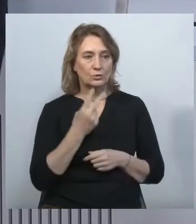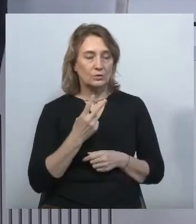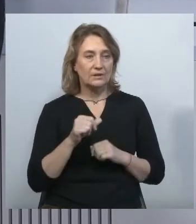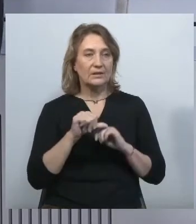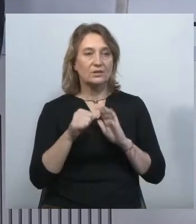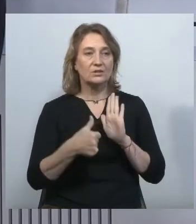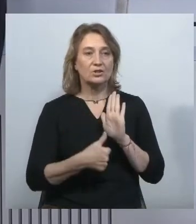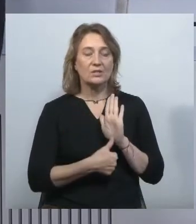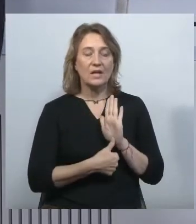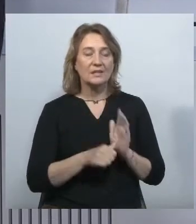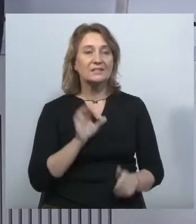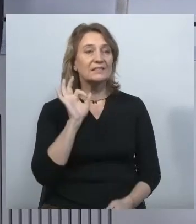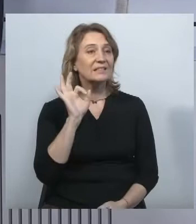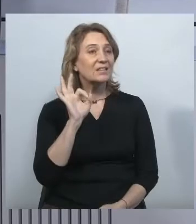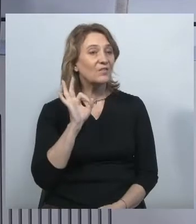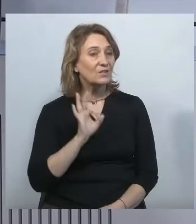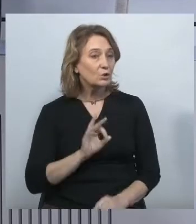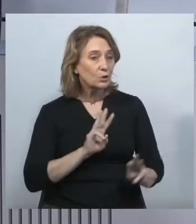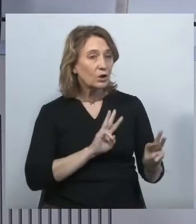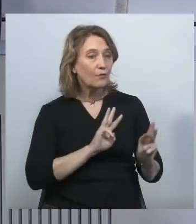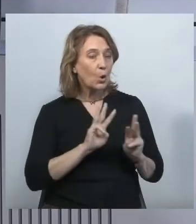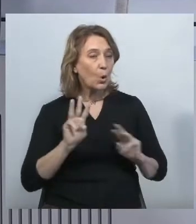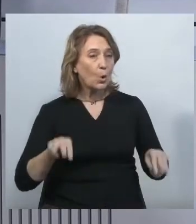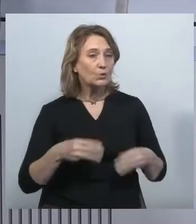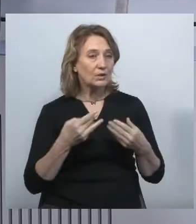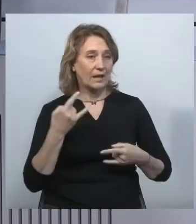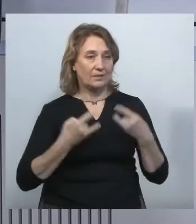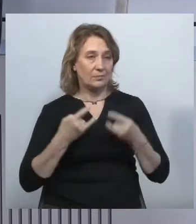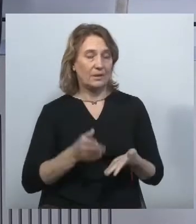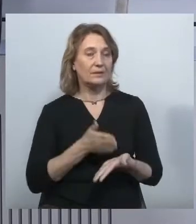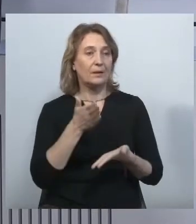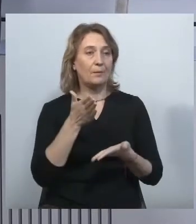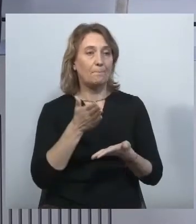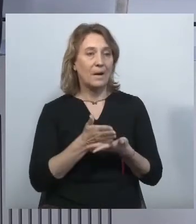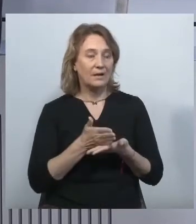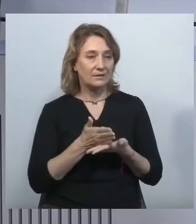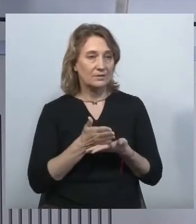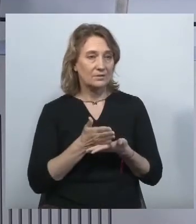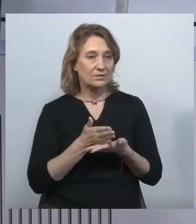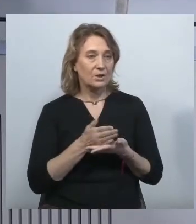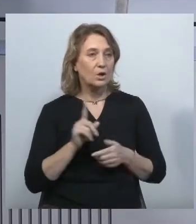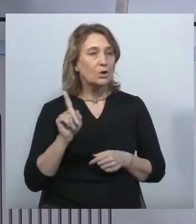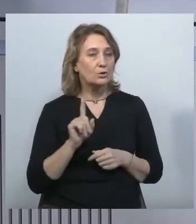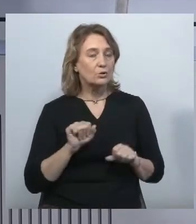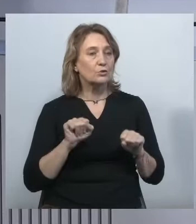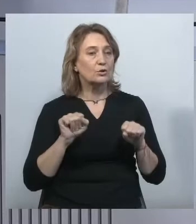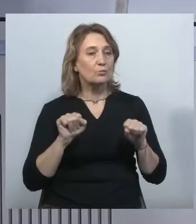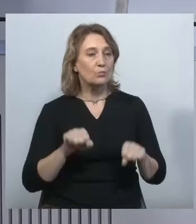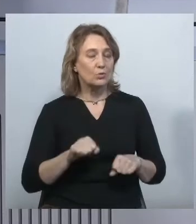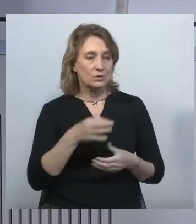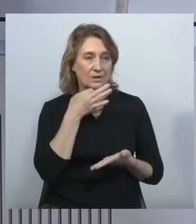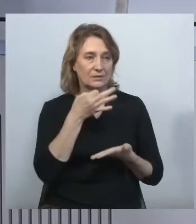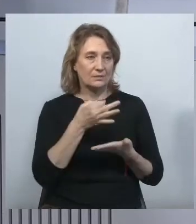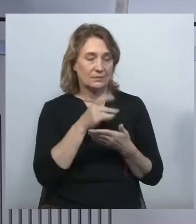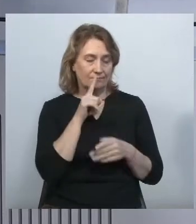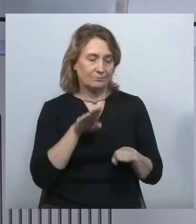different opinions? And only 16% of online media have editorial policies